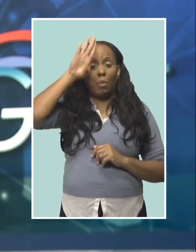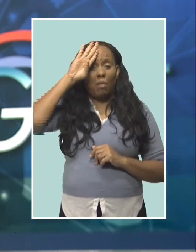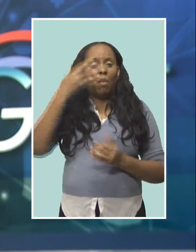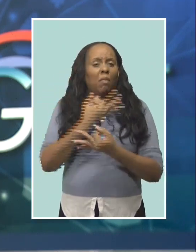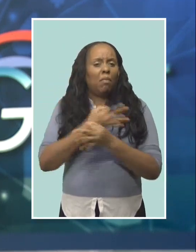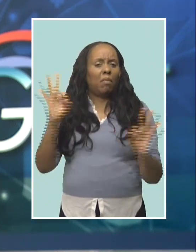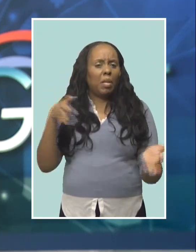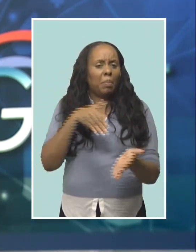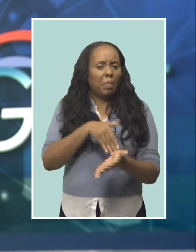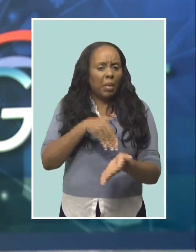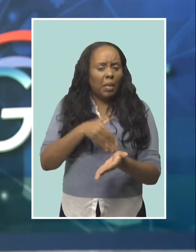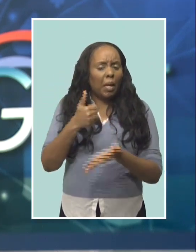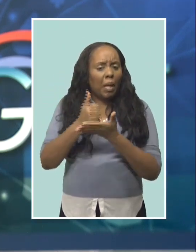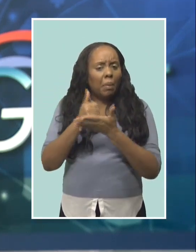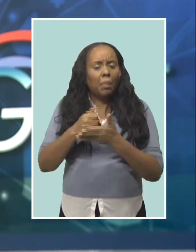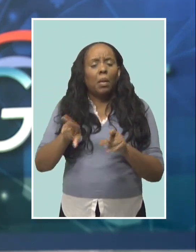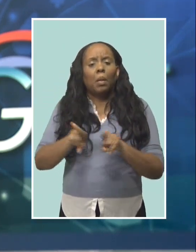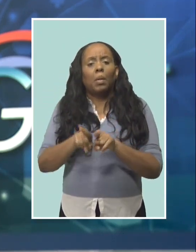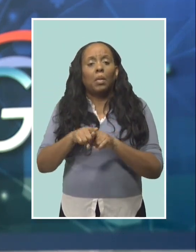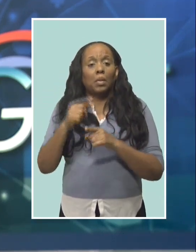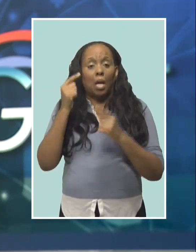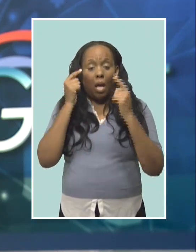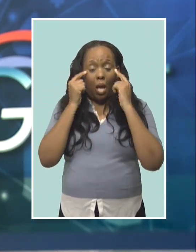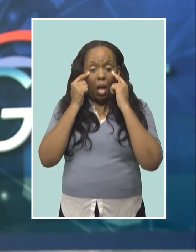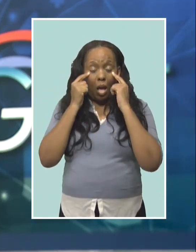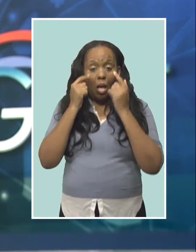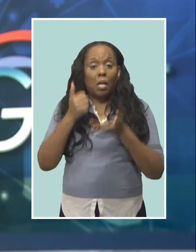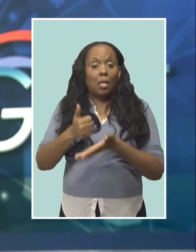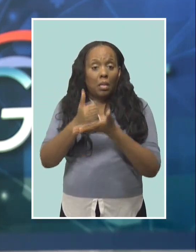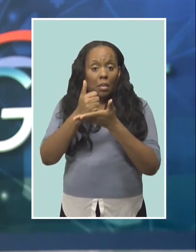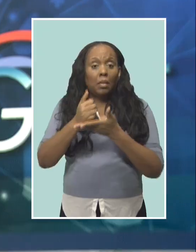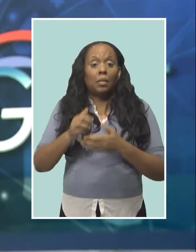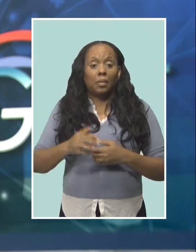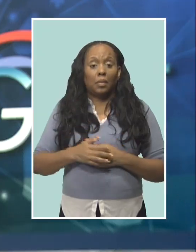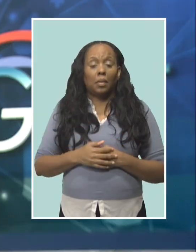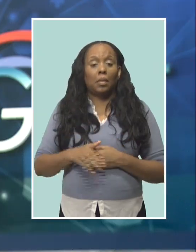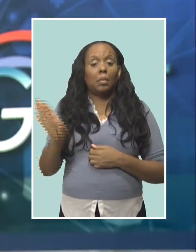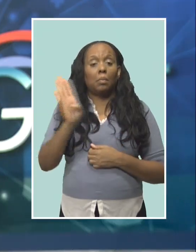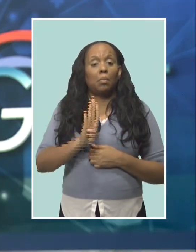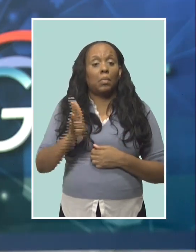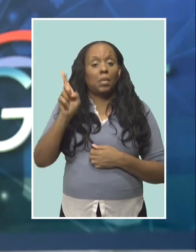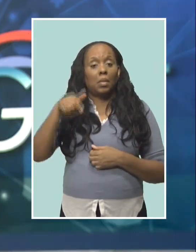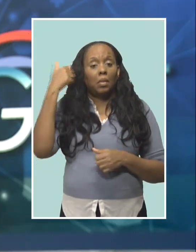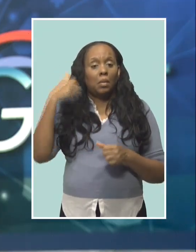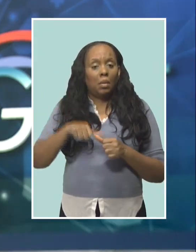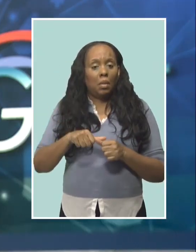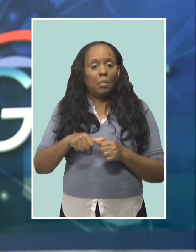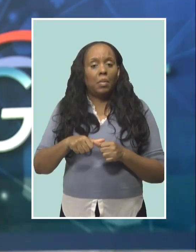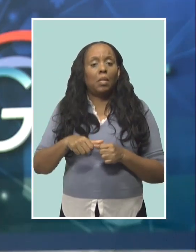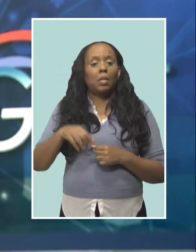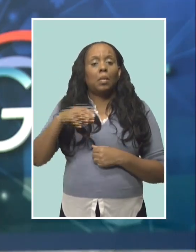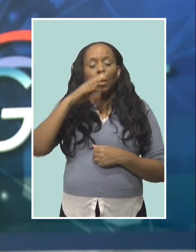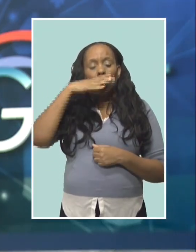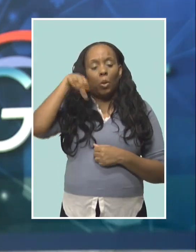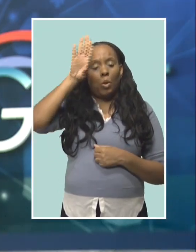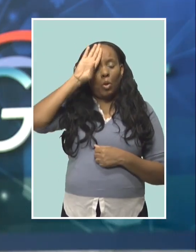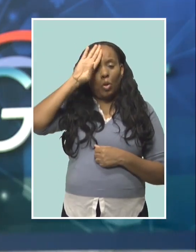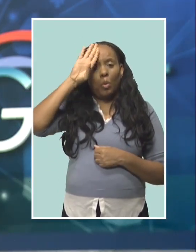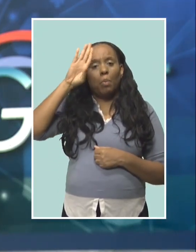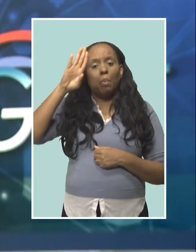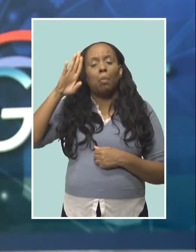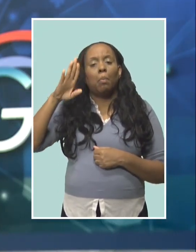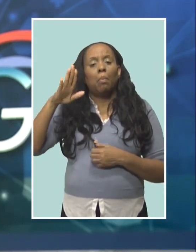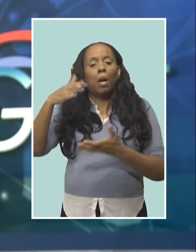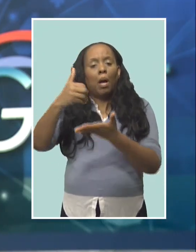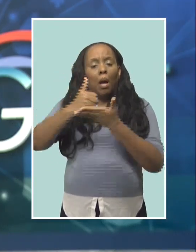area of eye treatment. Addressing a press conference, Mr. Denny said Barbados should also remember Cuba sending a medical brigade to the island